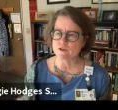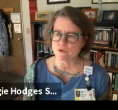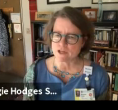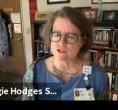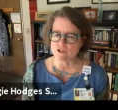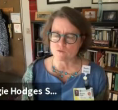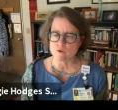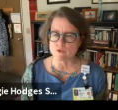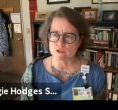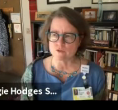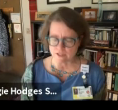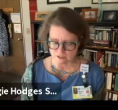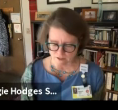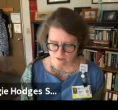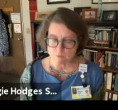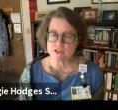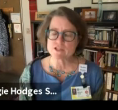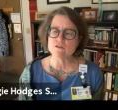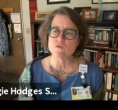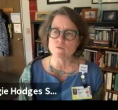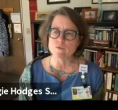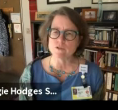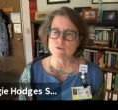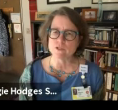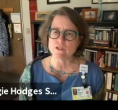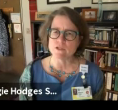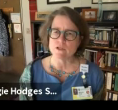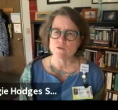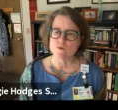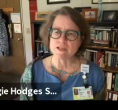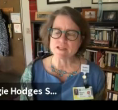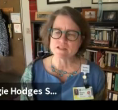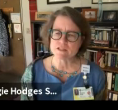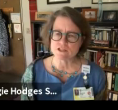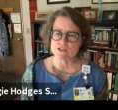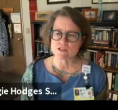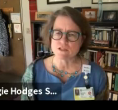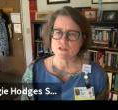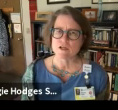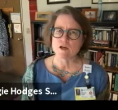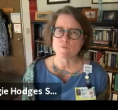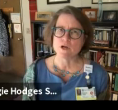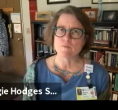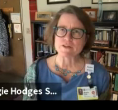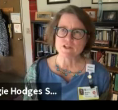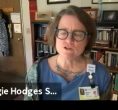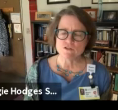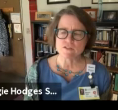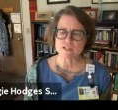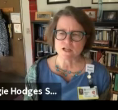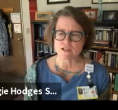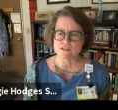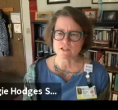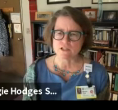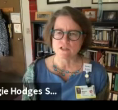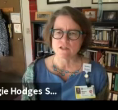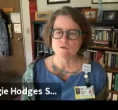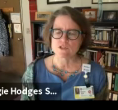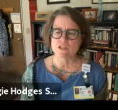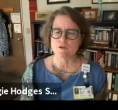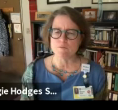felt the pressure of what we were doing. And the pressure of what we were doing, we're making decisions about the use of